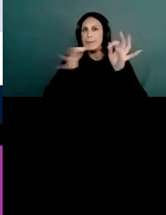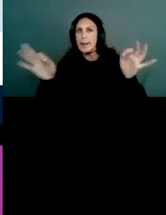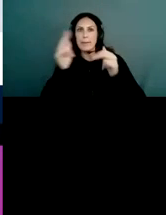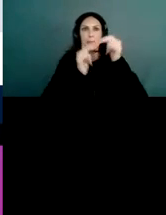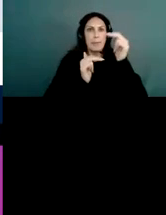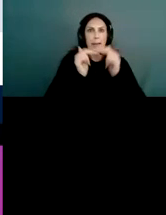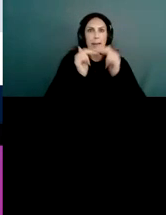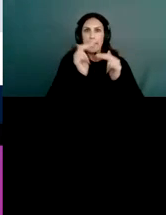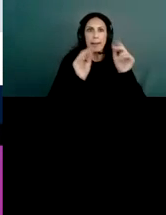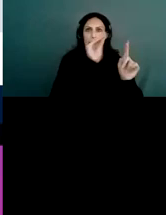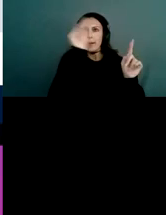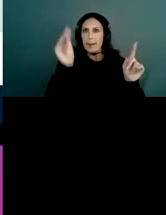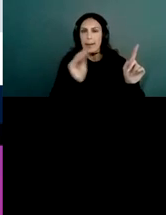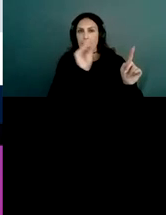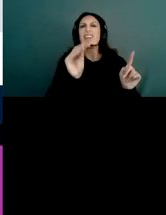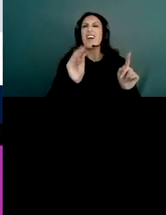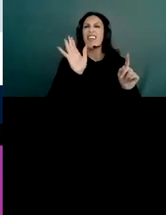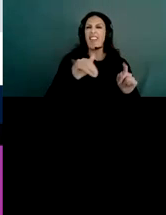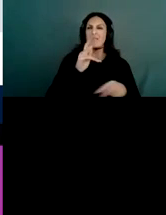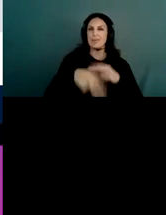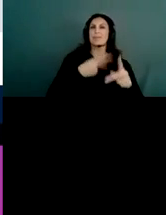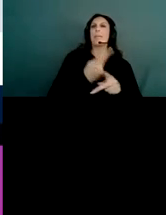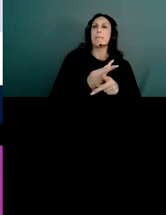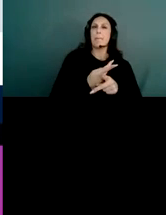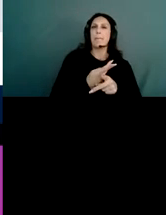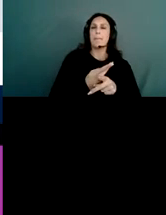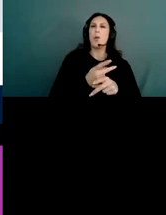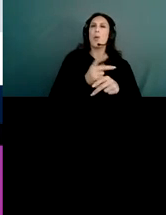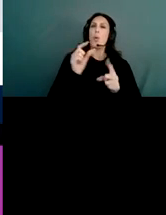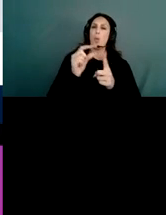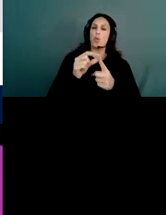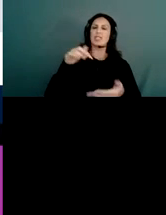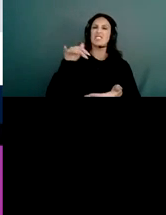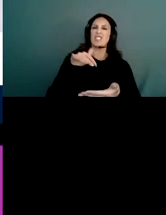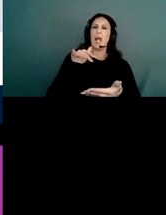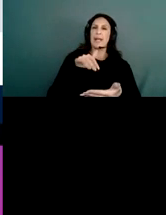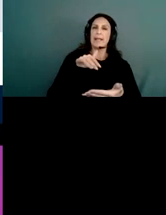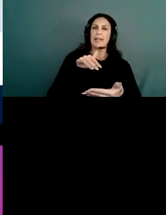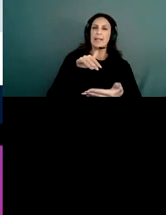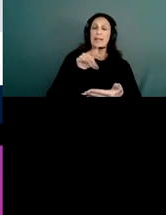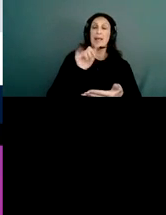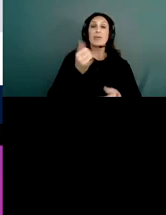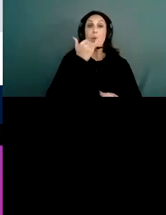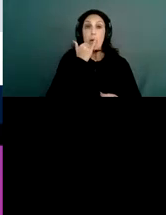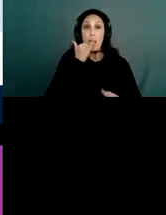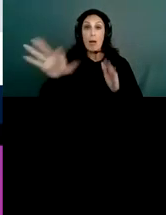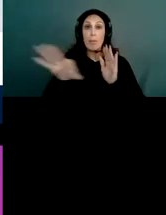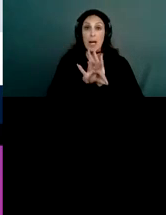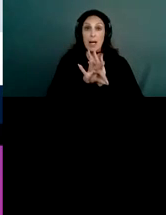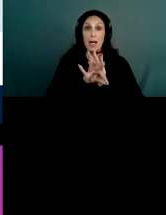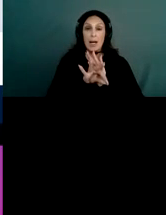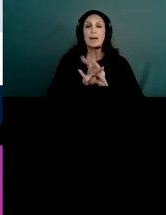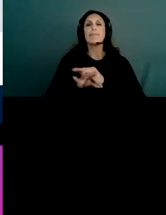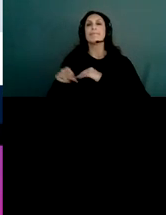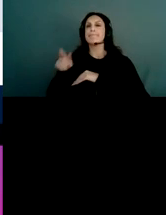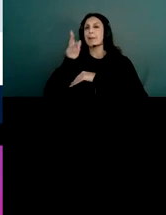Here we have an example of a typical word study task. The first time the student sorts incorrectly, they are given a prompt.